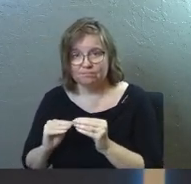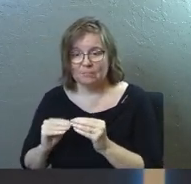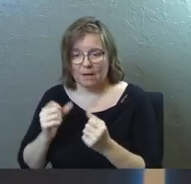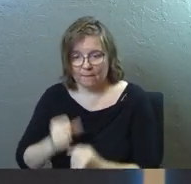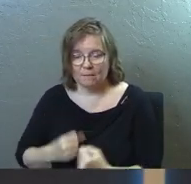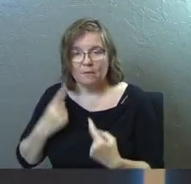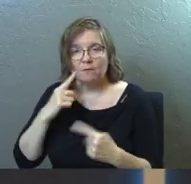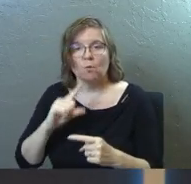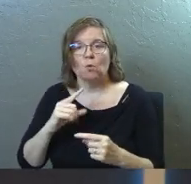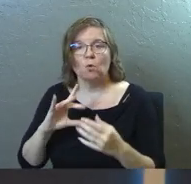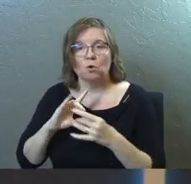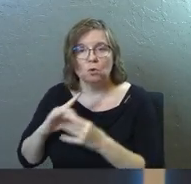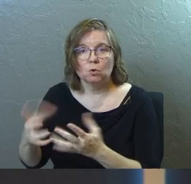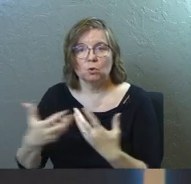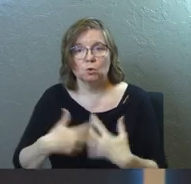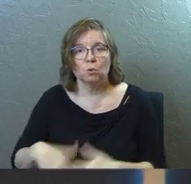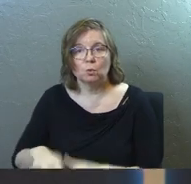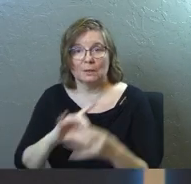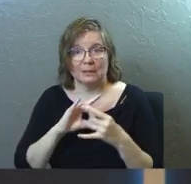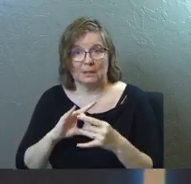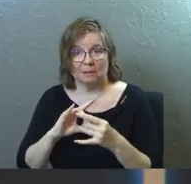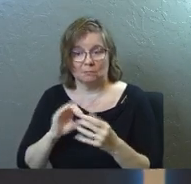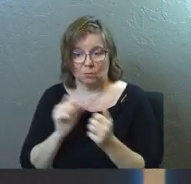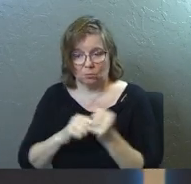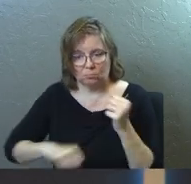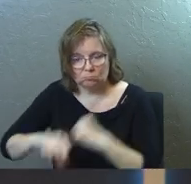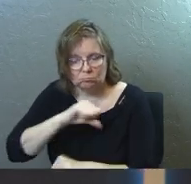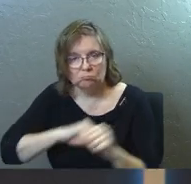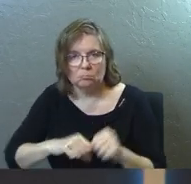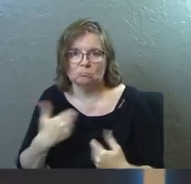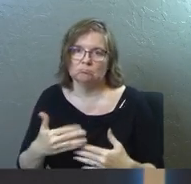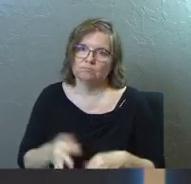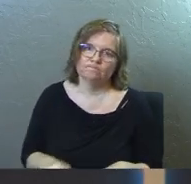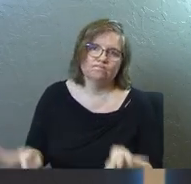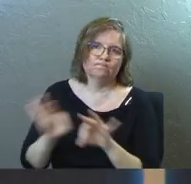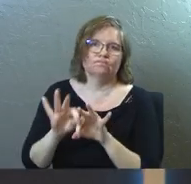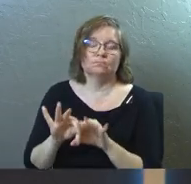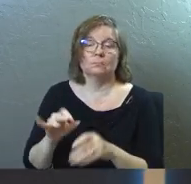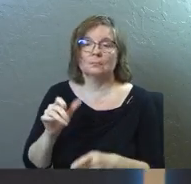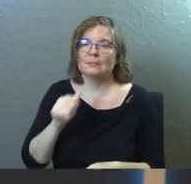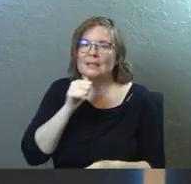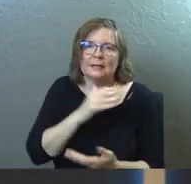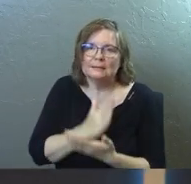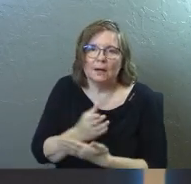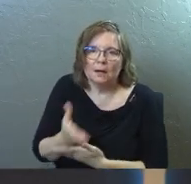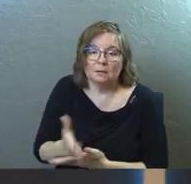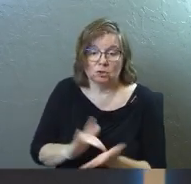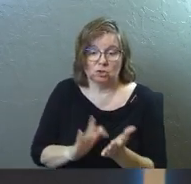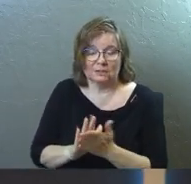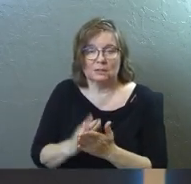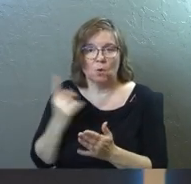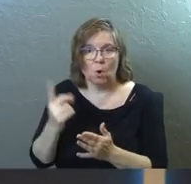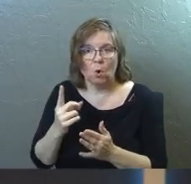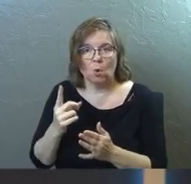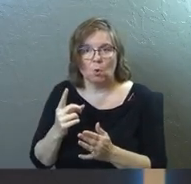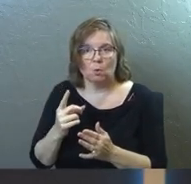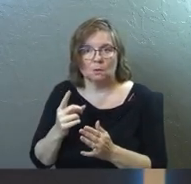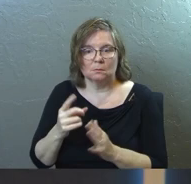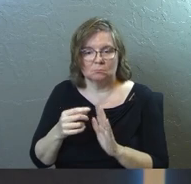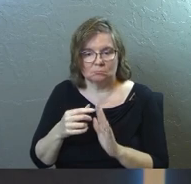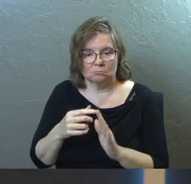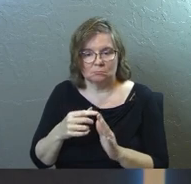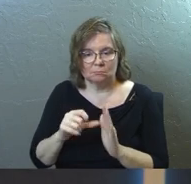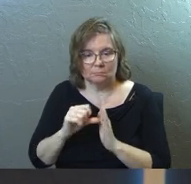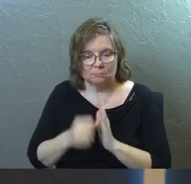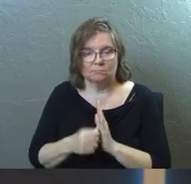fighting for unity, on seeking out unity amongst one another? And it doesn't stop there, right? Jesus constantly puts major